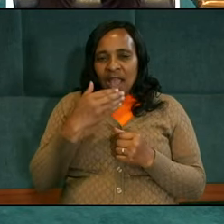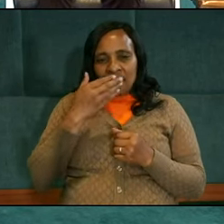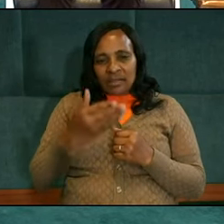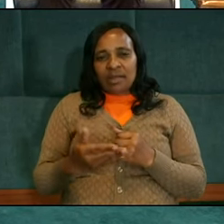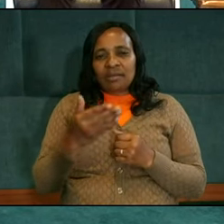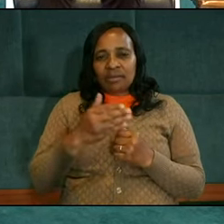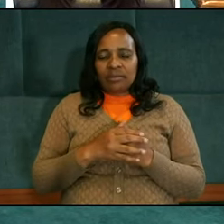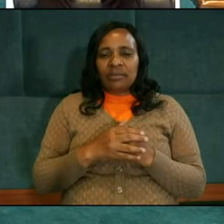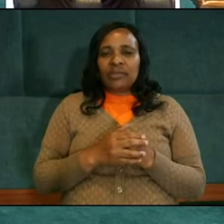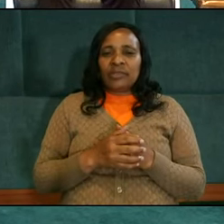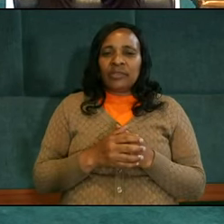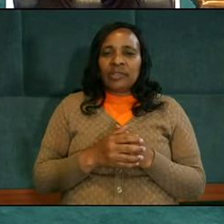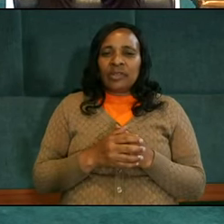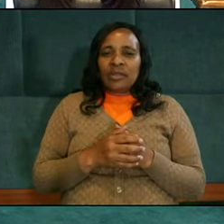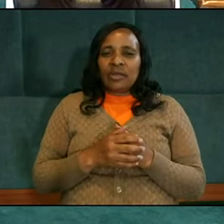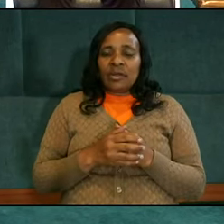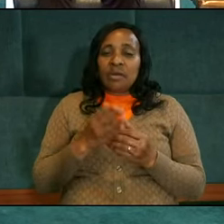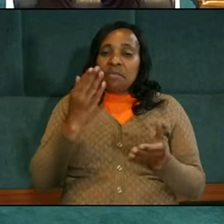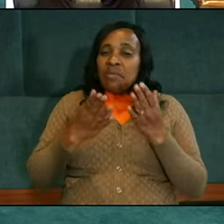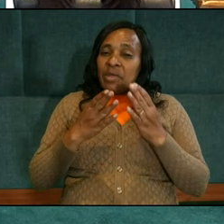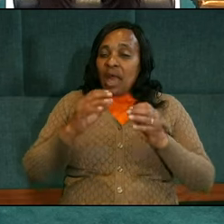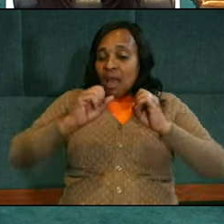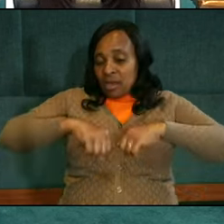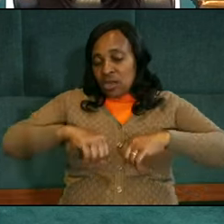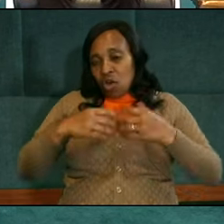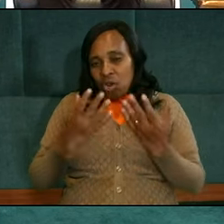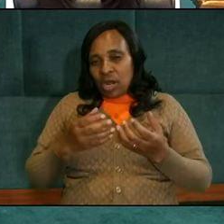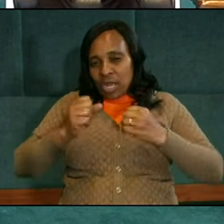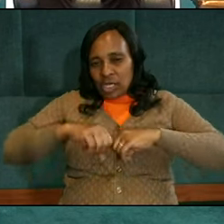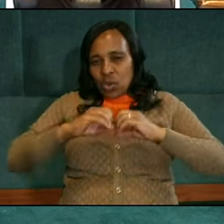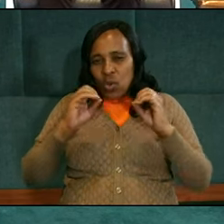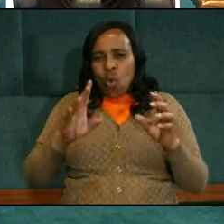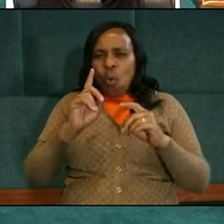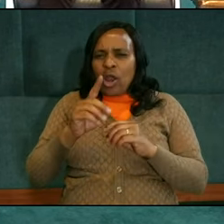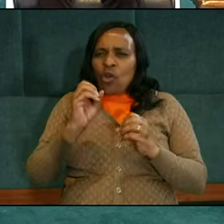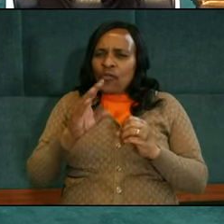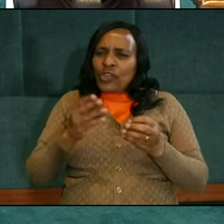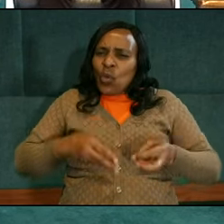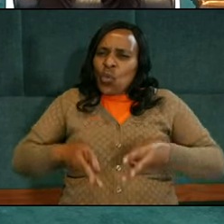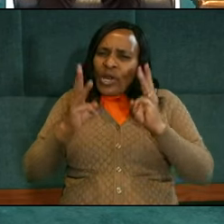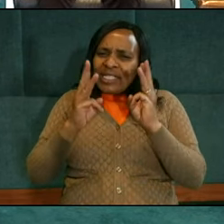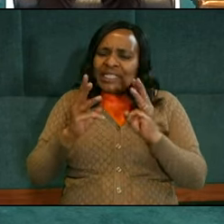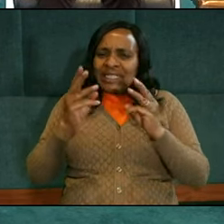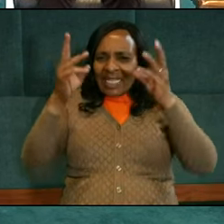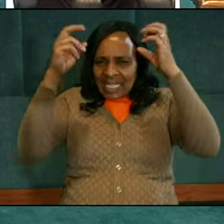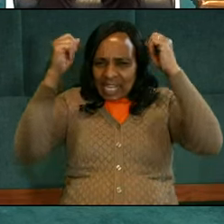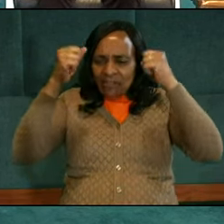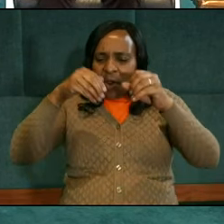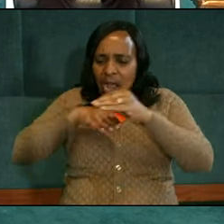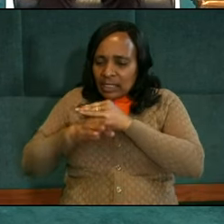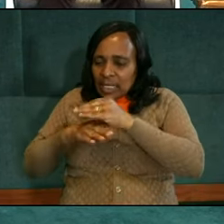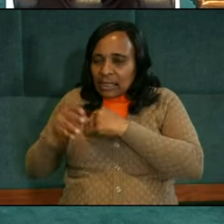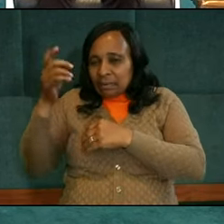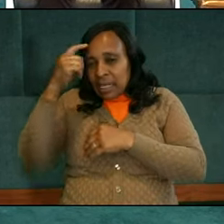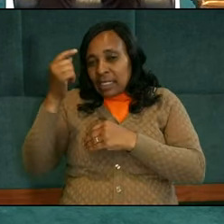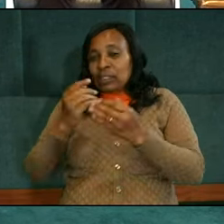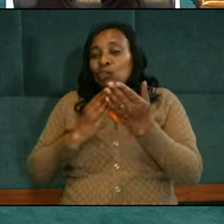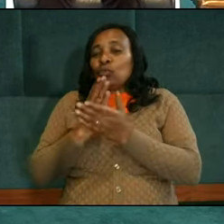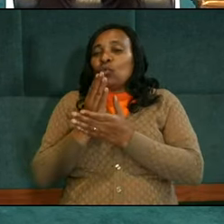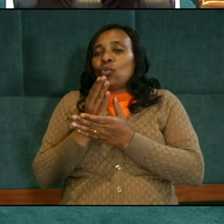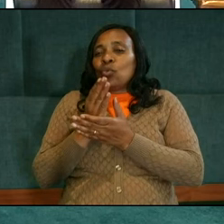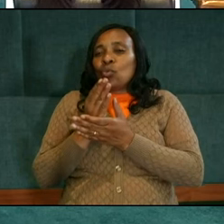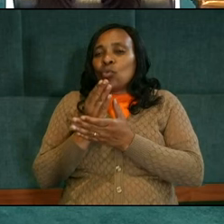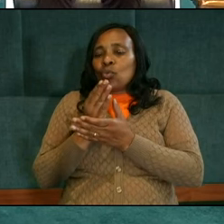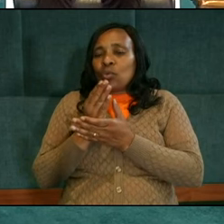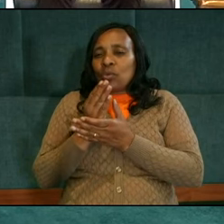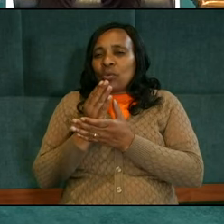on this, or whether you agree or disagree, that one of the ways that Satan gains access to our minds is through